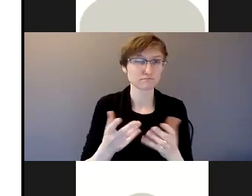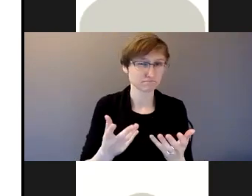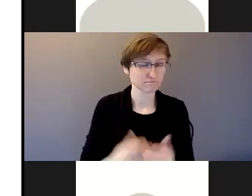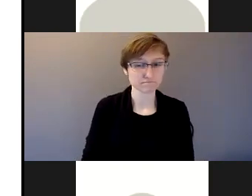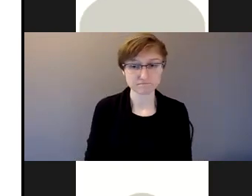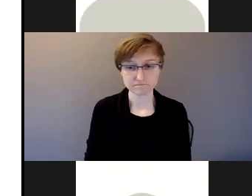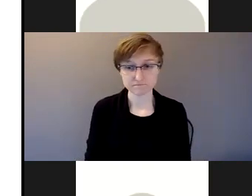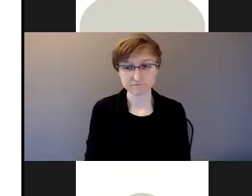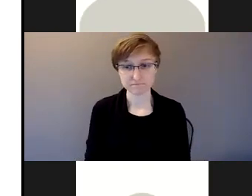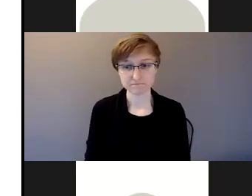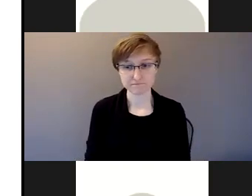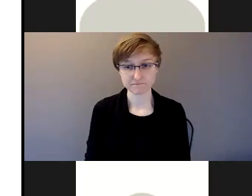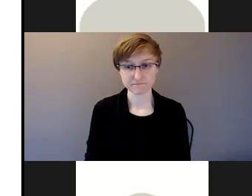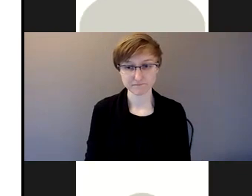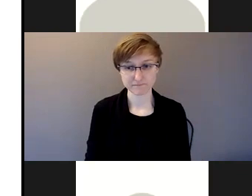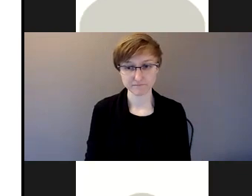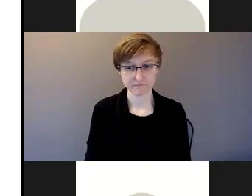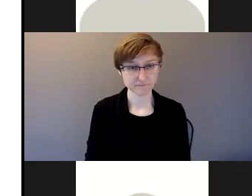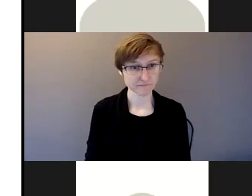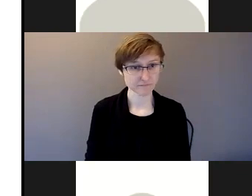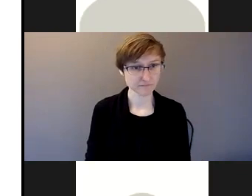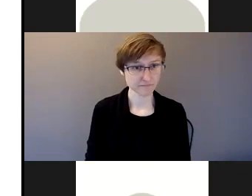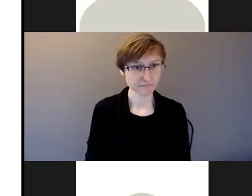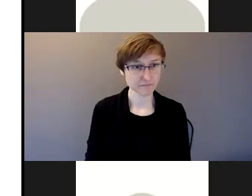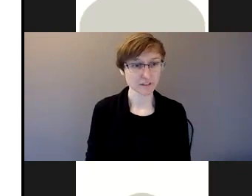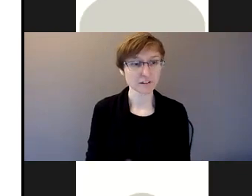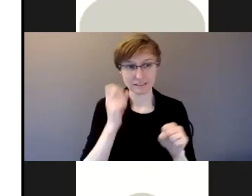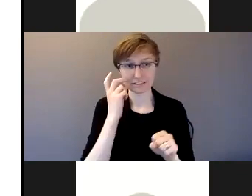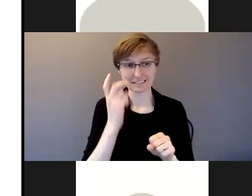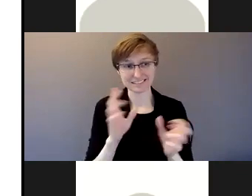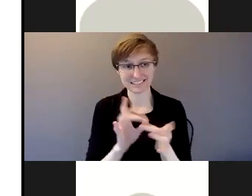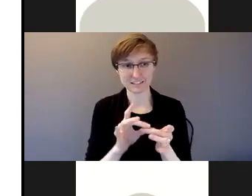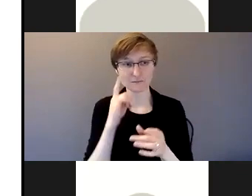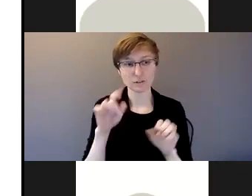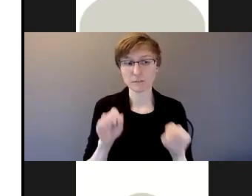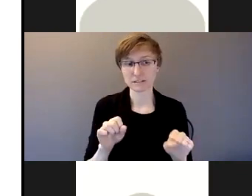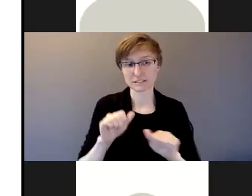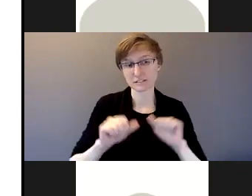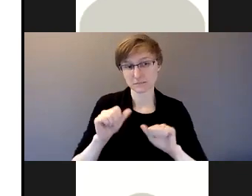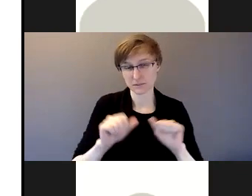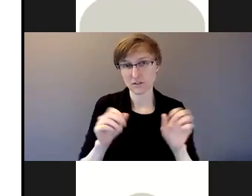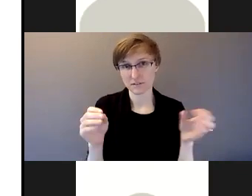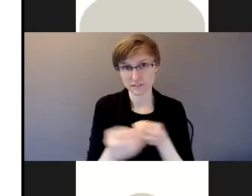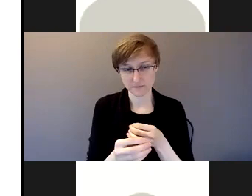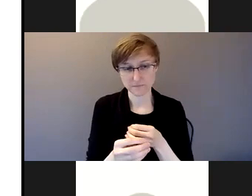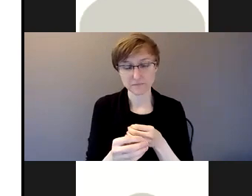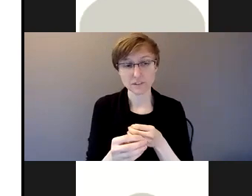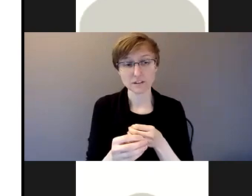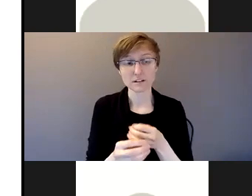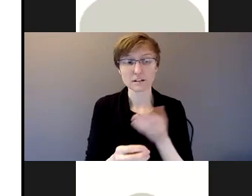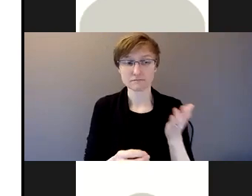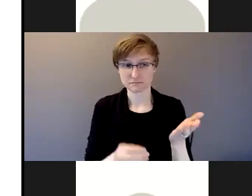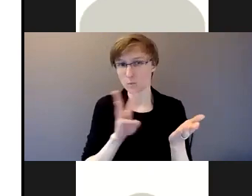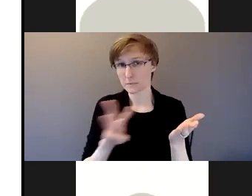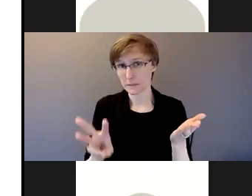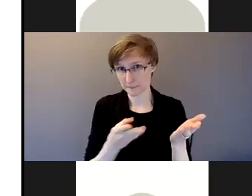Sorry, this goes down to the next piece here, but there's the link for the Capacity Assessment Office. And remember that this is the only